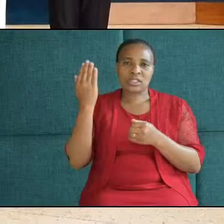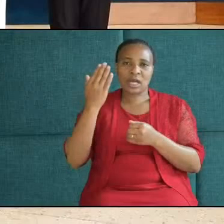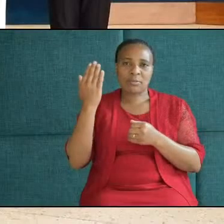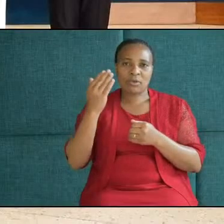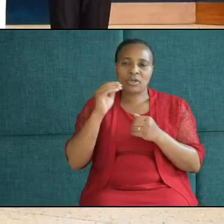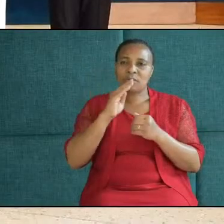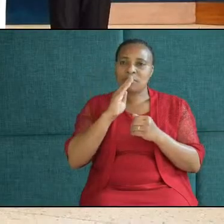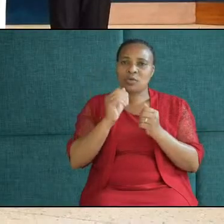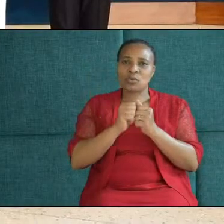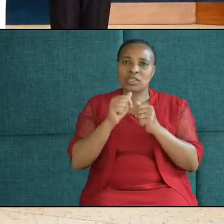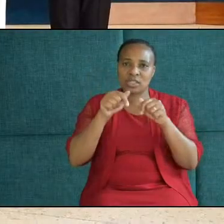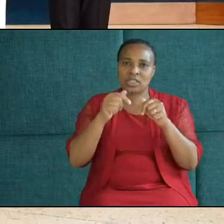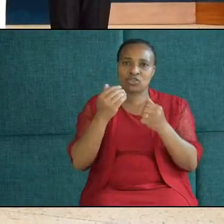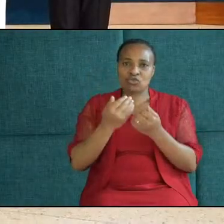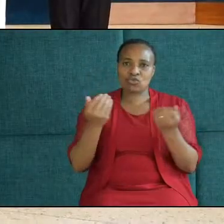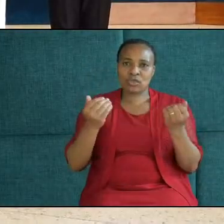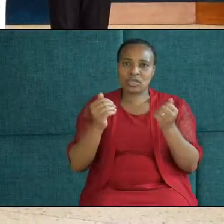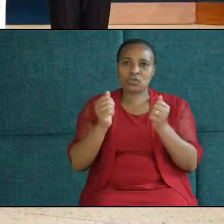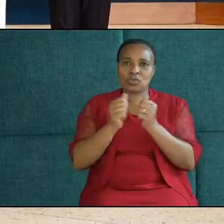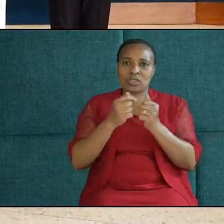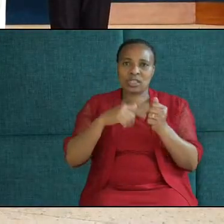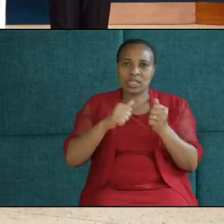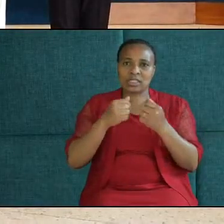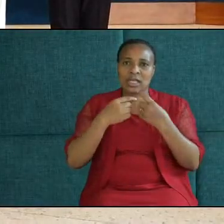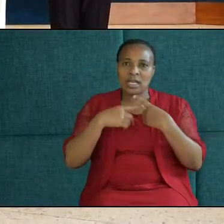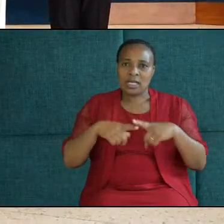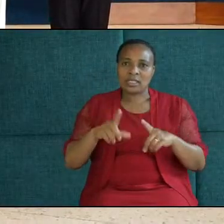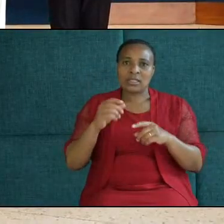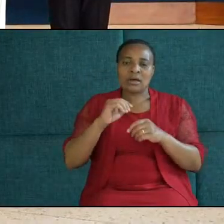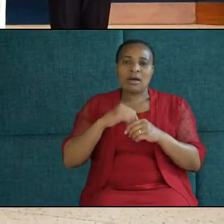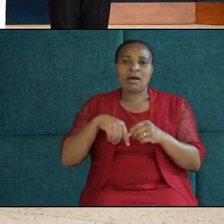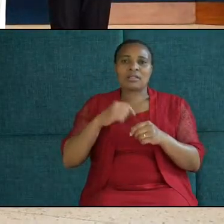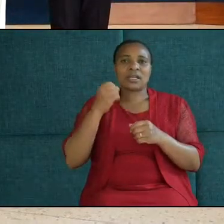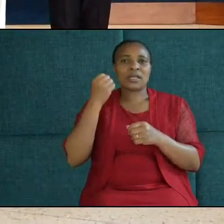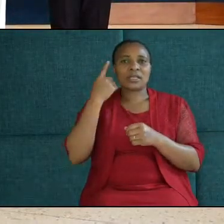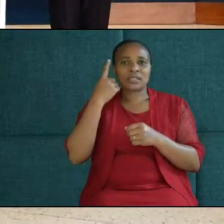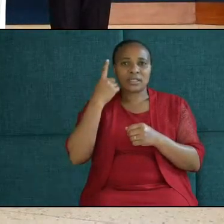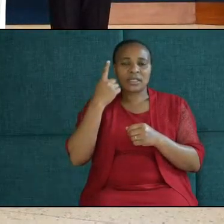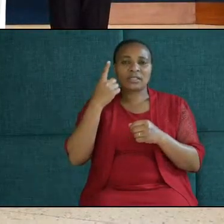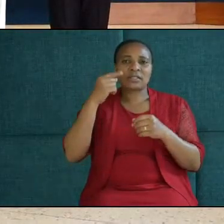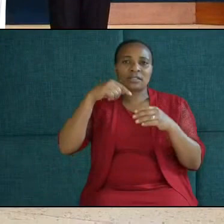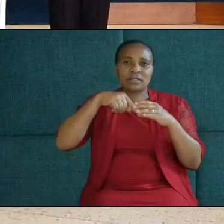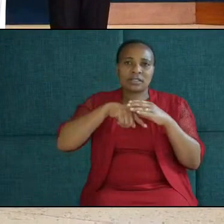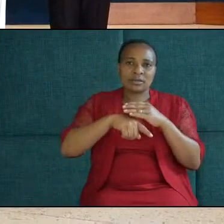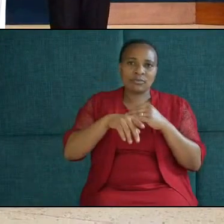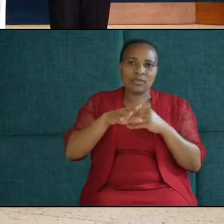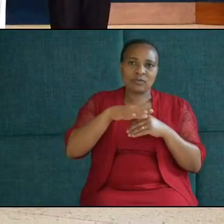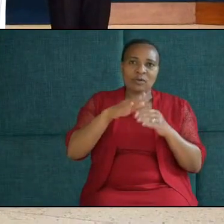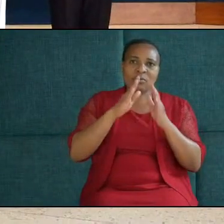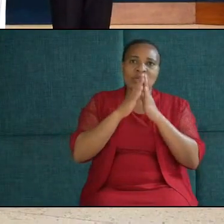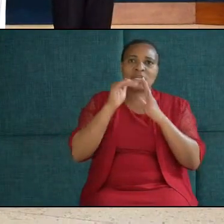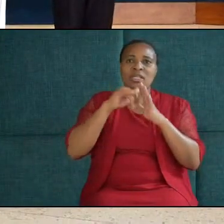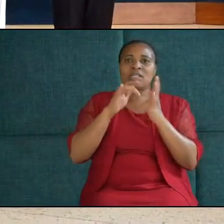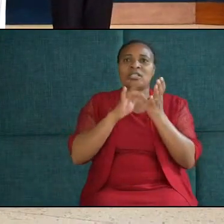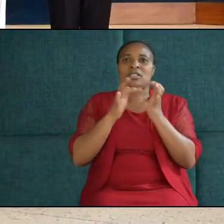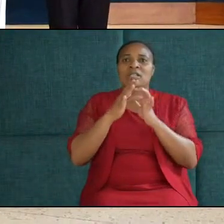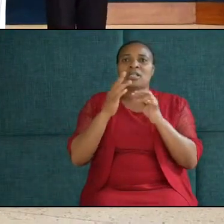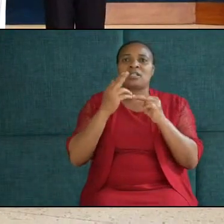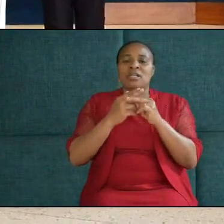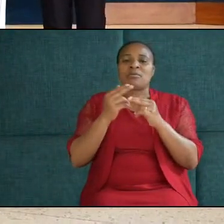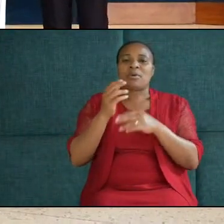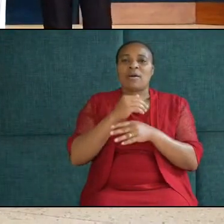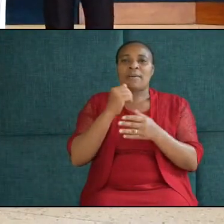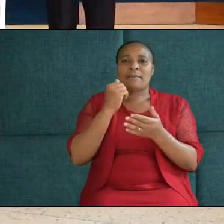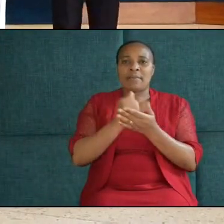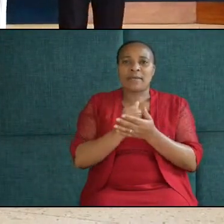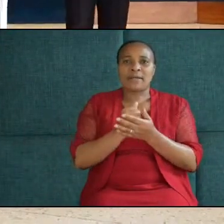with the little children, be with us too. Give us understanding of these treasures hidden deep in the Bible. We pray in Jesus' name. Amen.